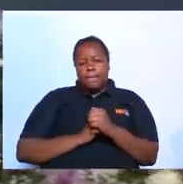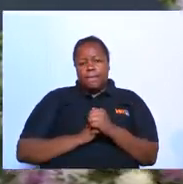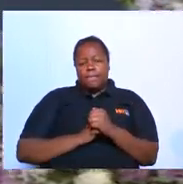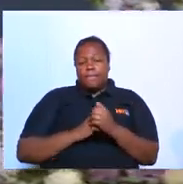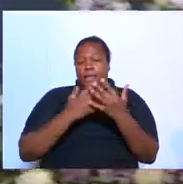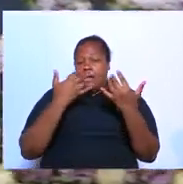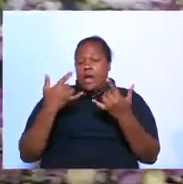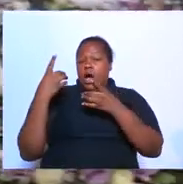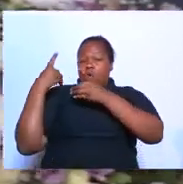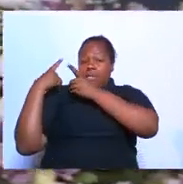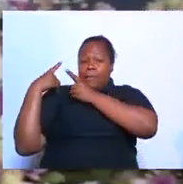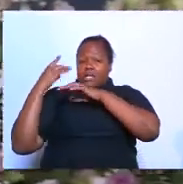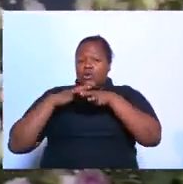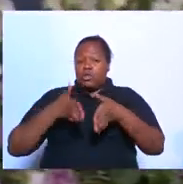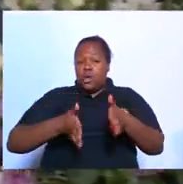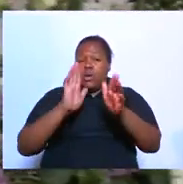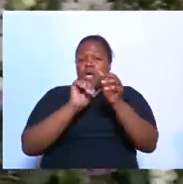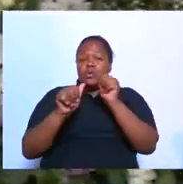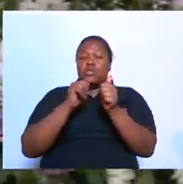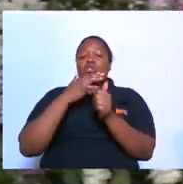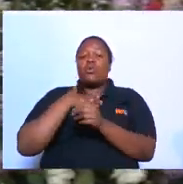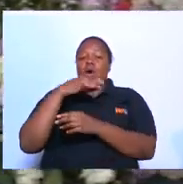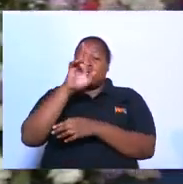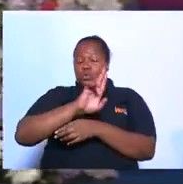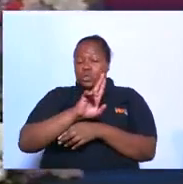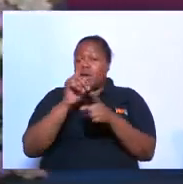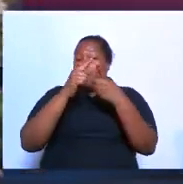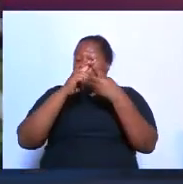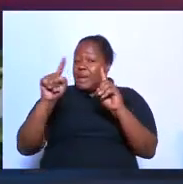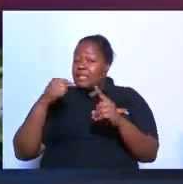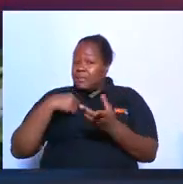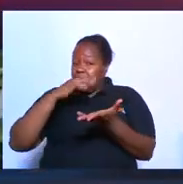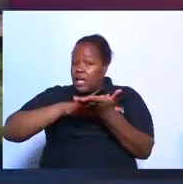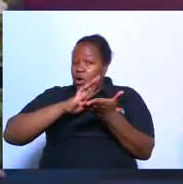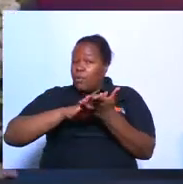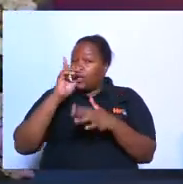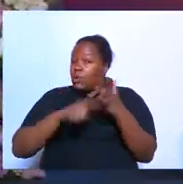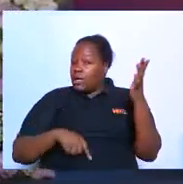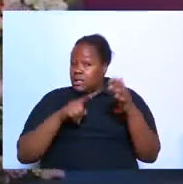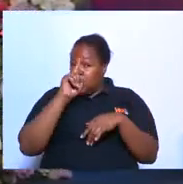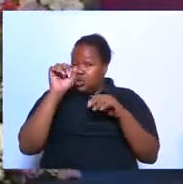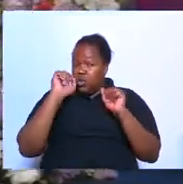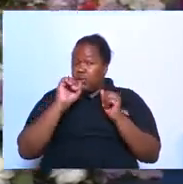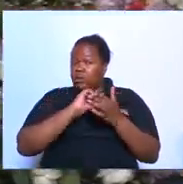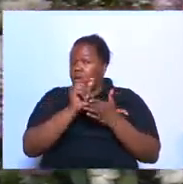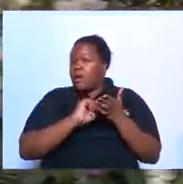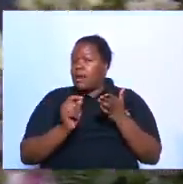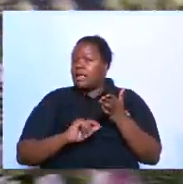it depends on the method you want to use but sometimes I recommend this you can write down